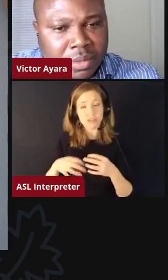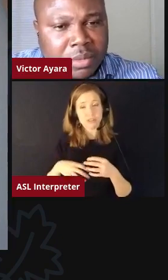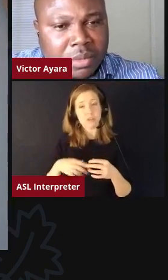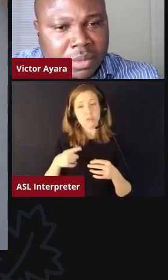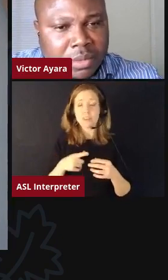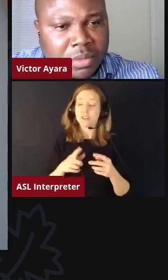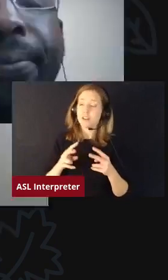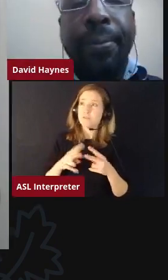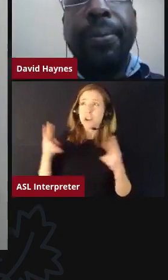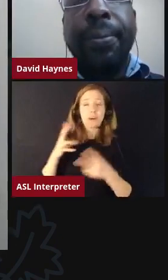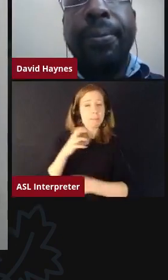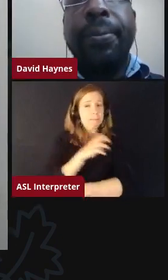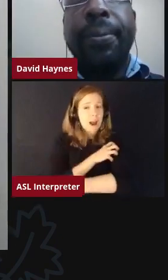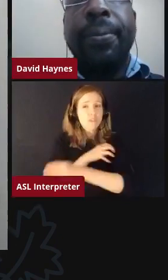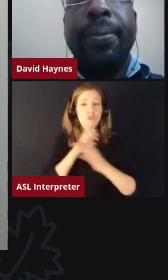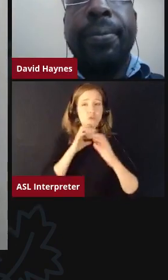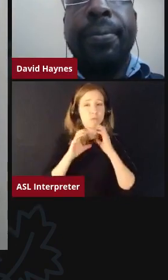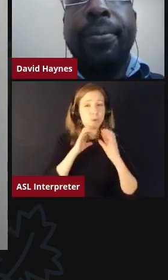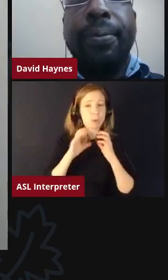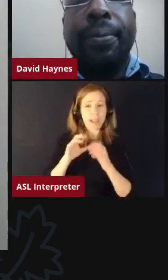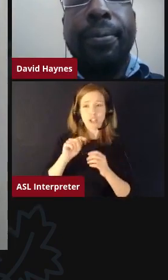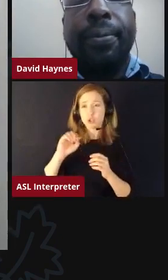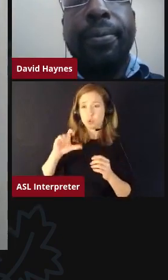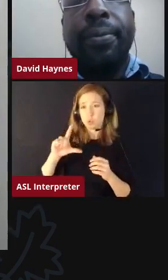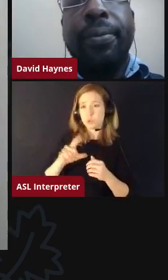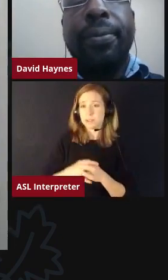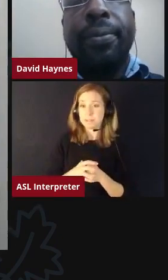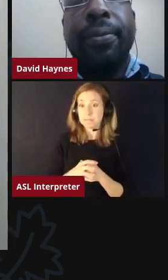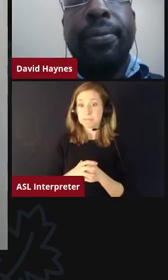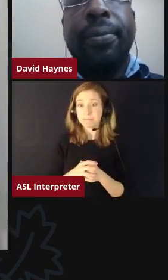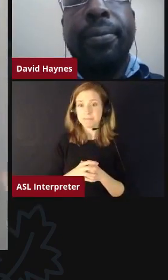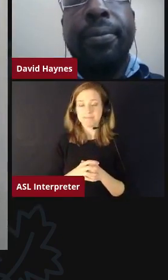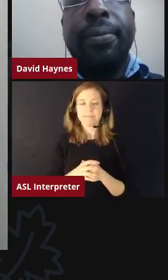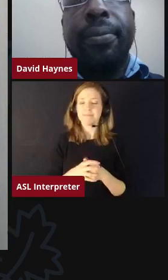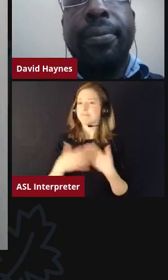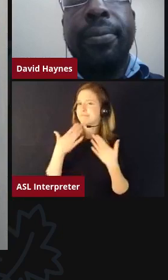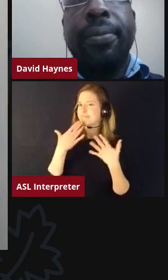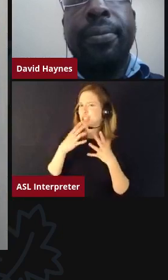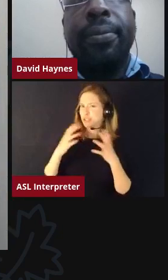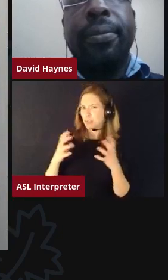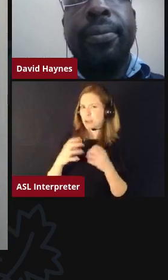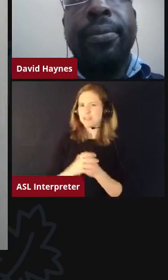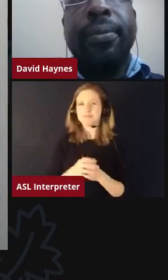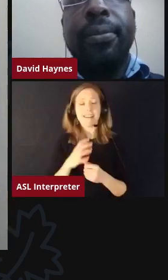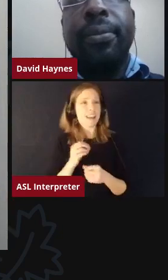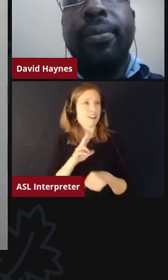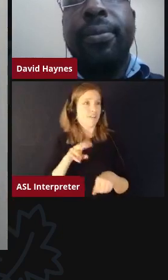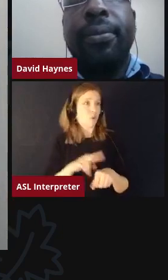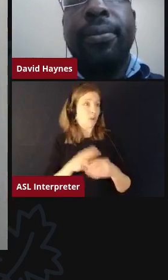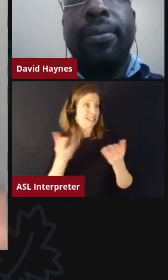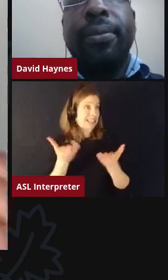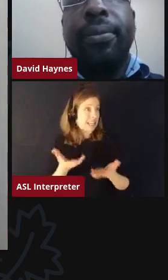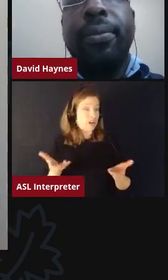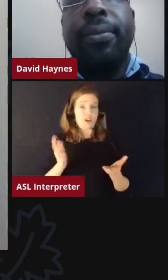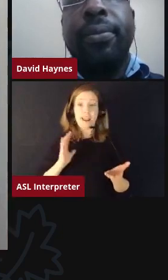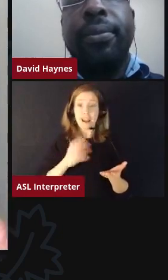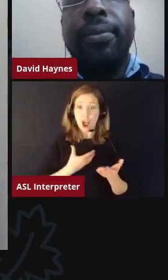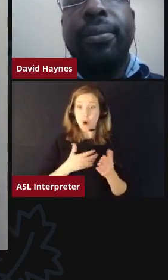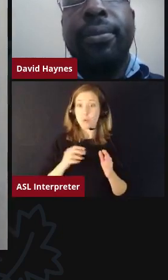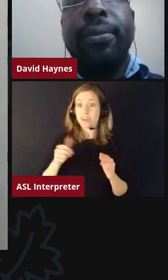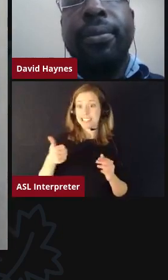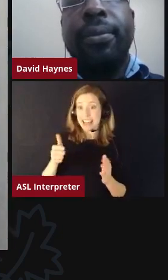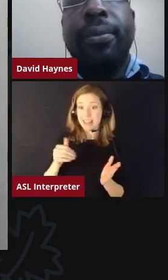communication tools. All right, thank you very much. And of course, here at 10,000 Family Study, we are